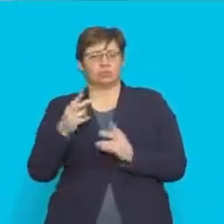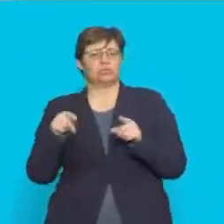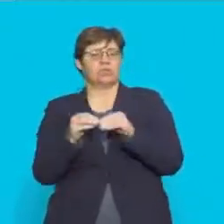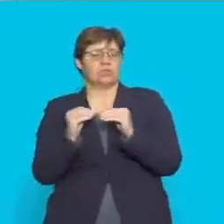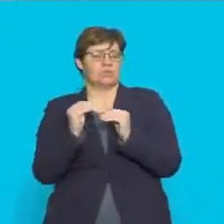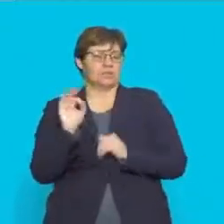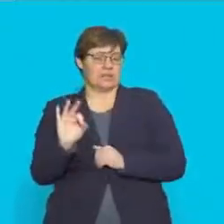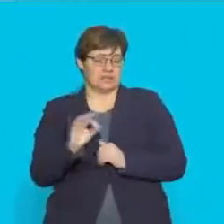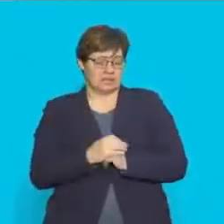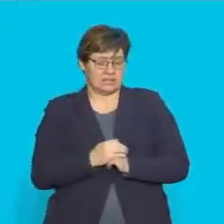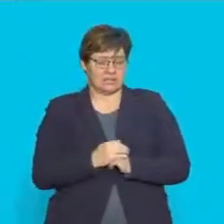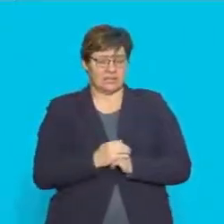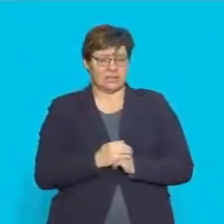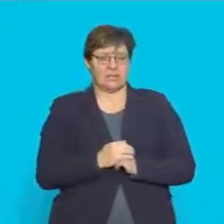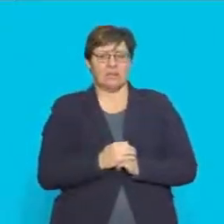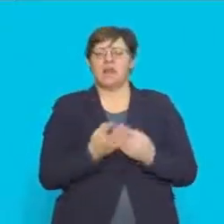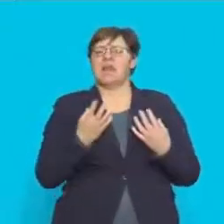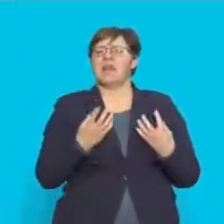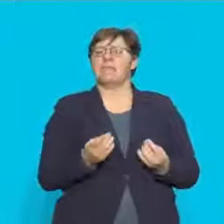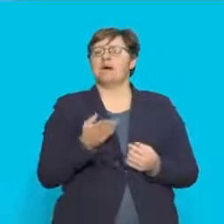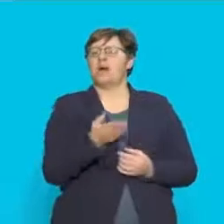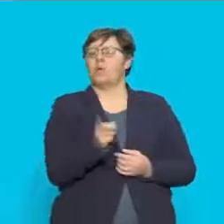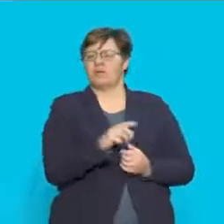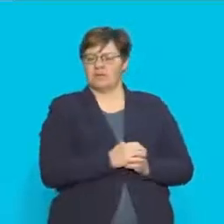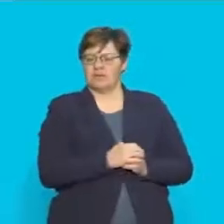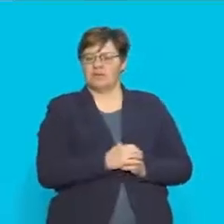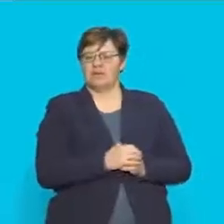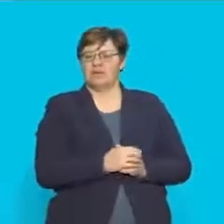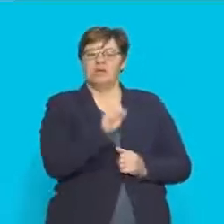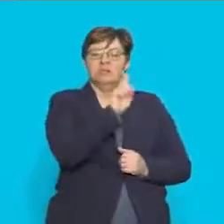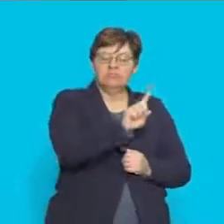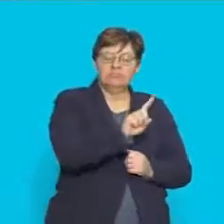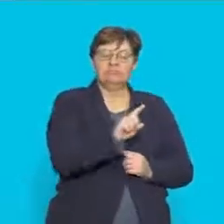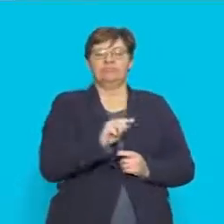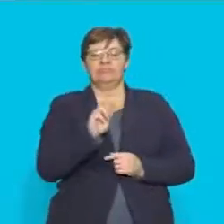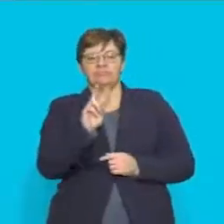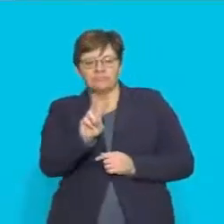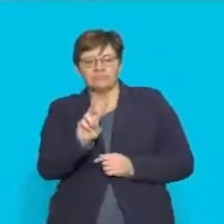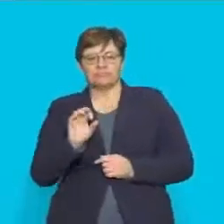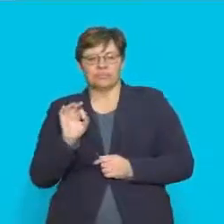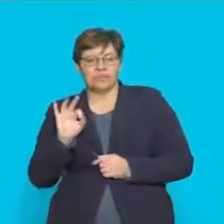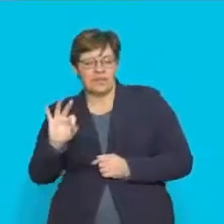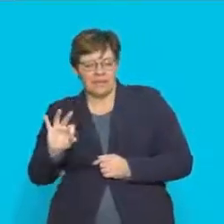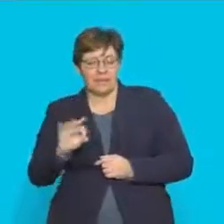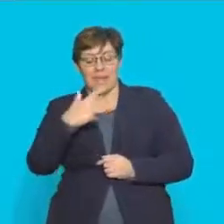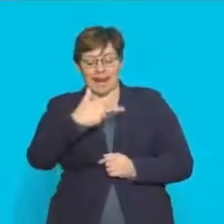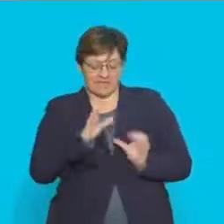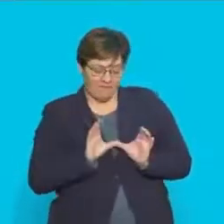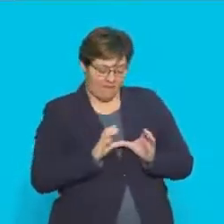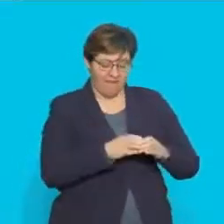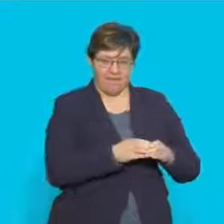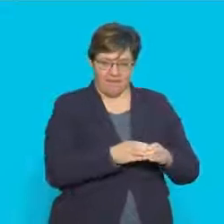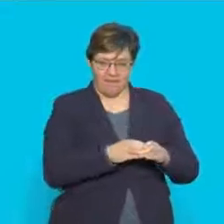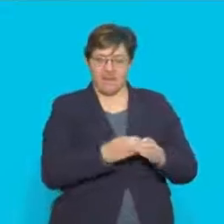now, what makes a number here? The 1, the 2, and the 3 will be classified as